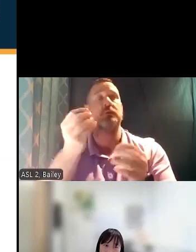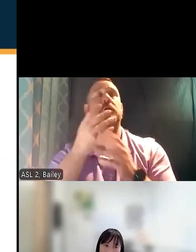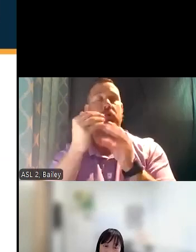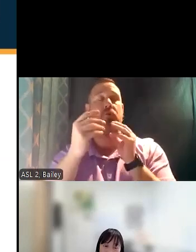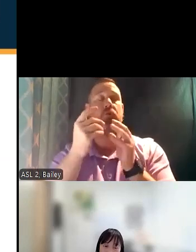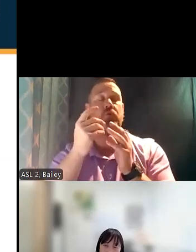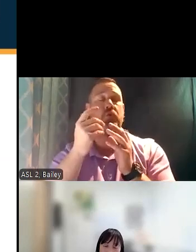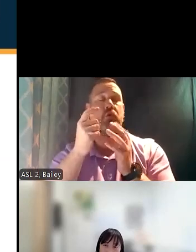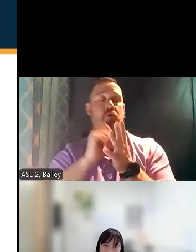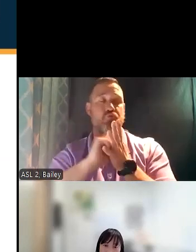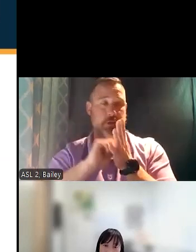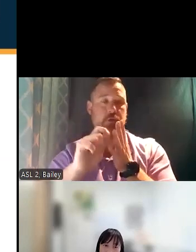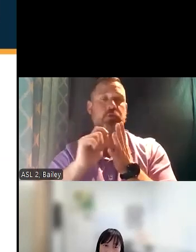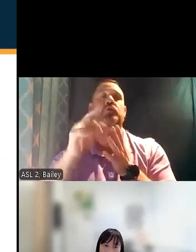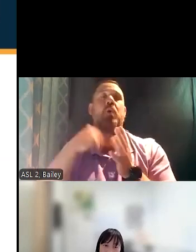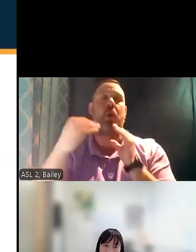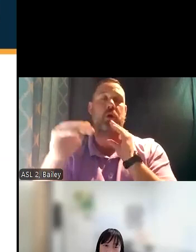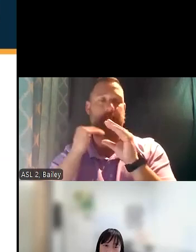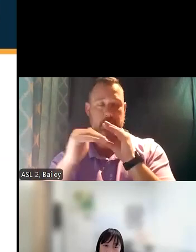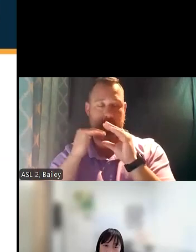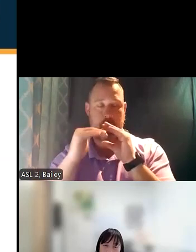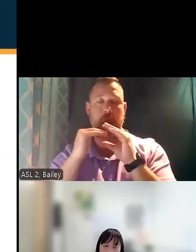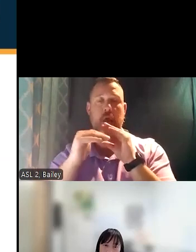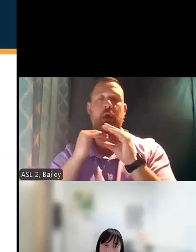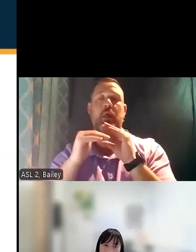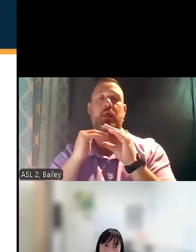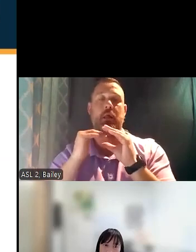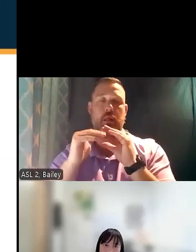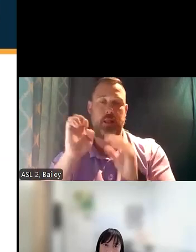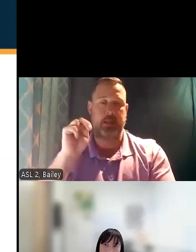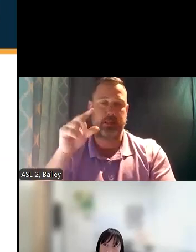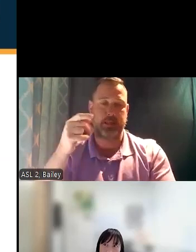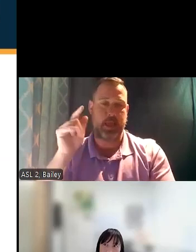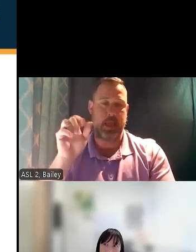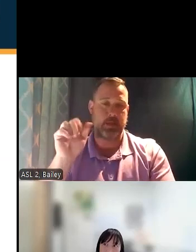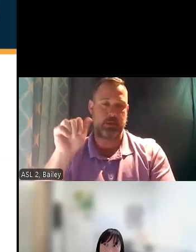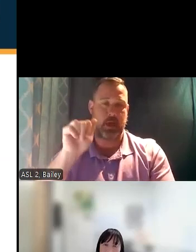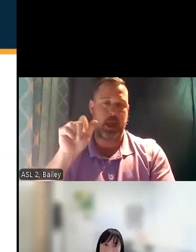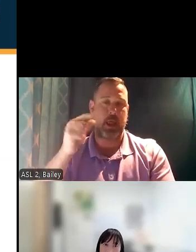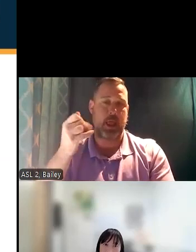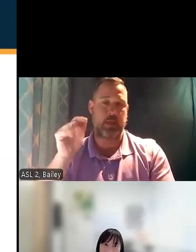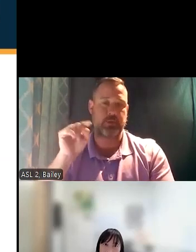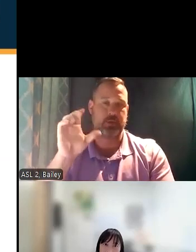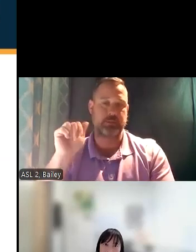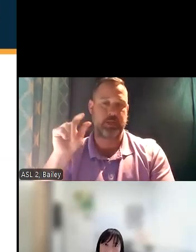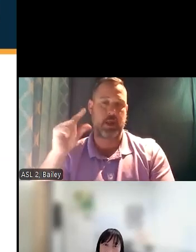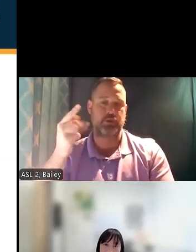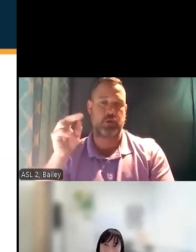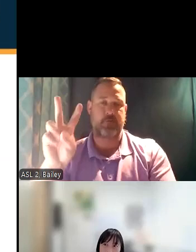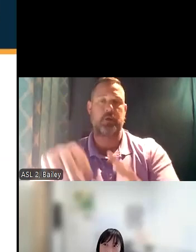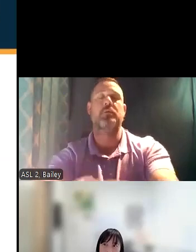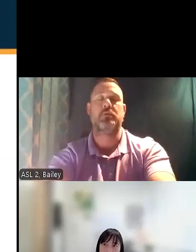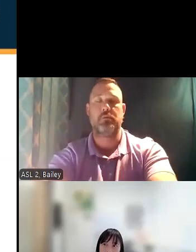to our engaged email box. E as in elephant, N as in Nancy, G as